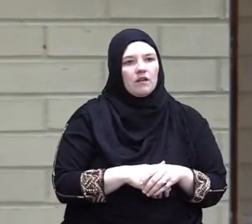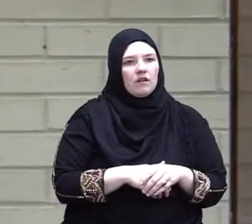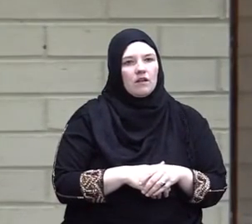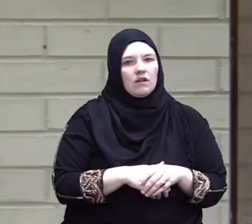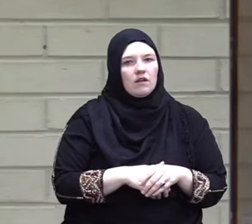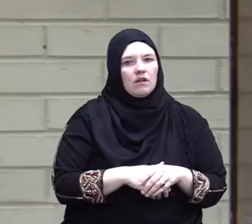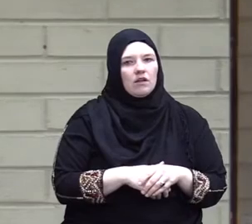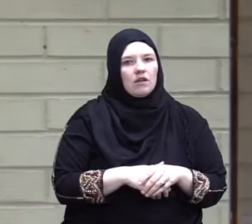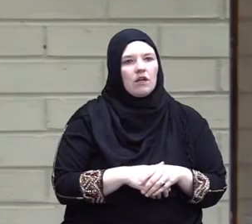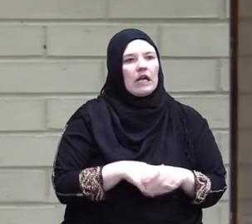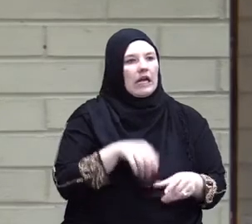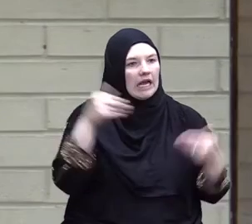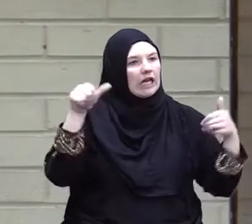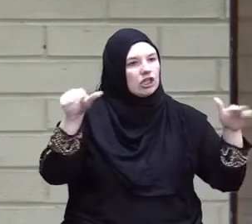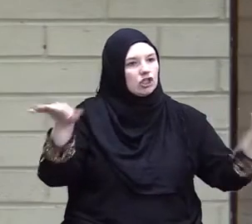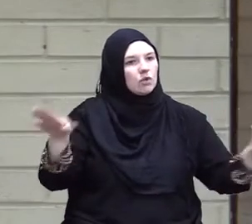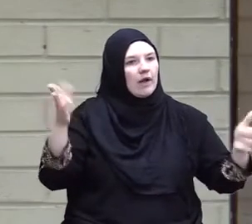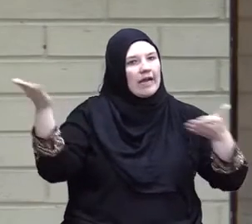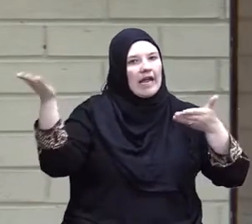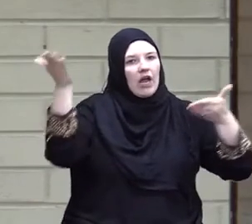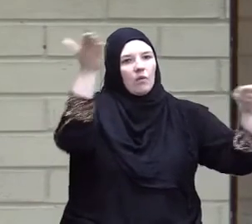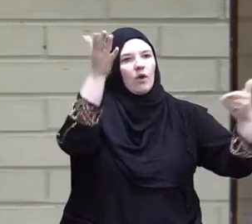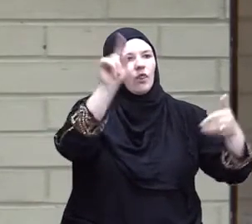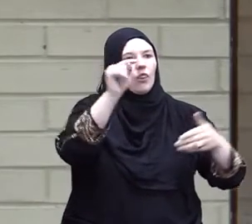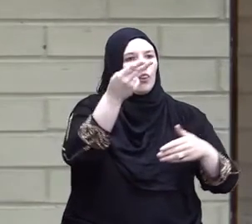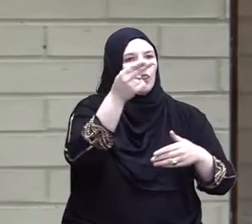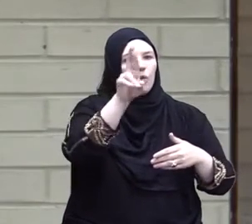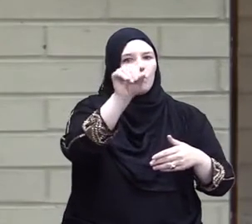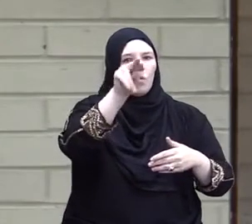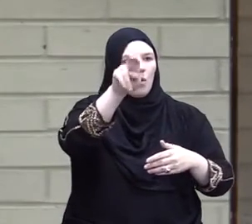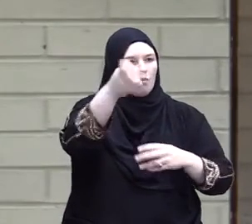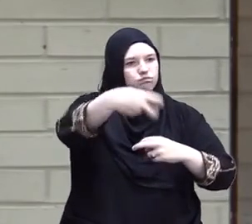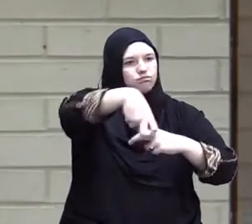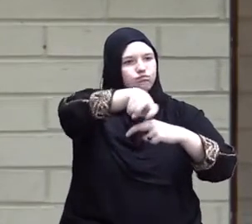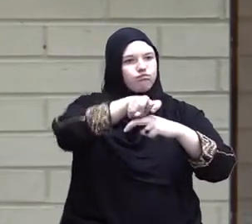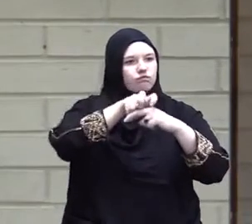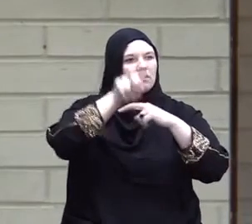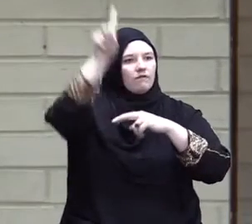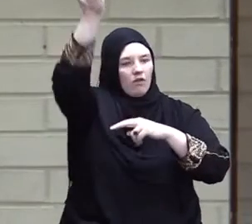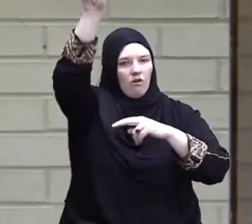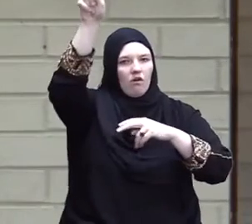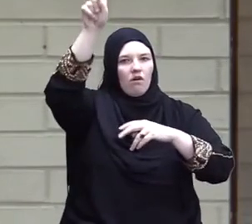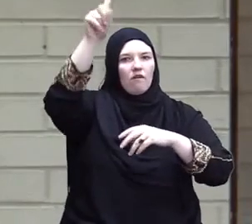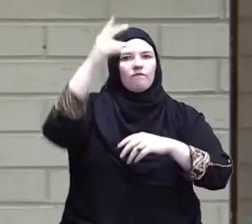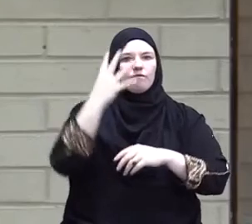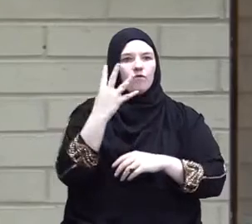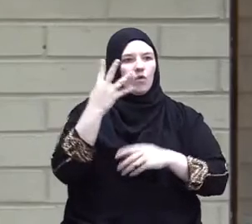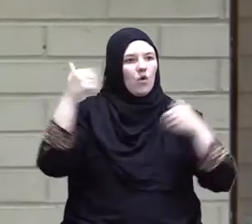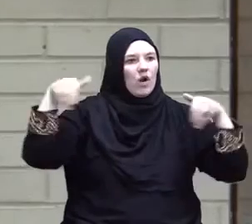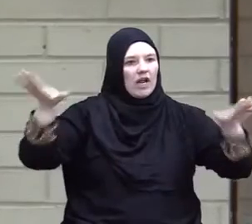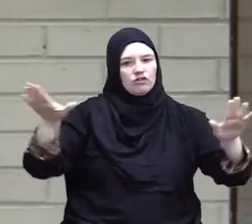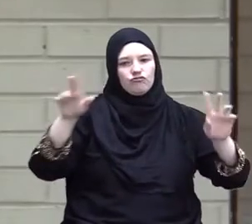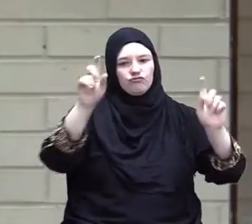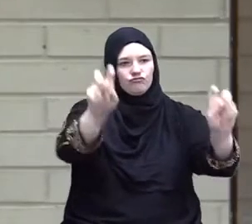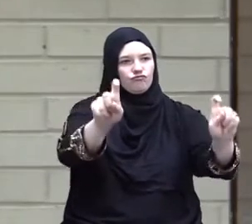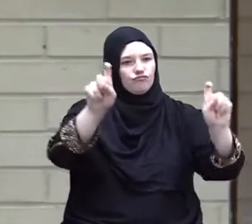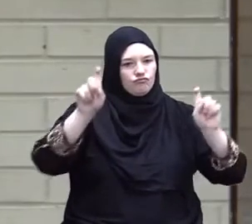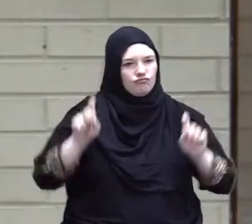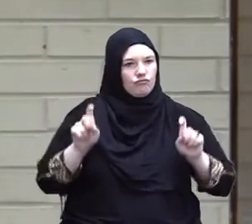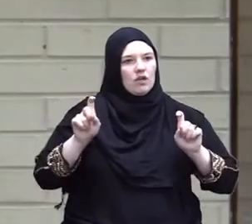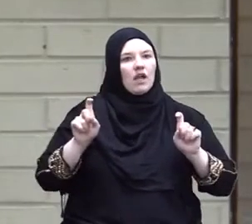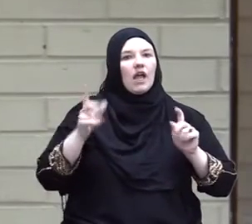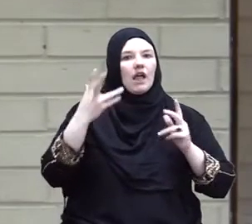is the throne of Allah subhanahu wa ta'ala, right? They will be revolving around the throne,